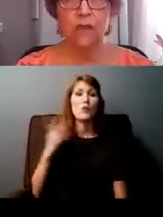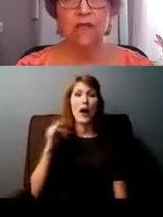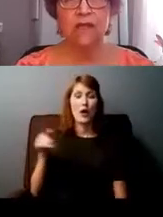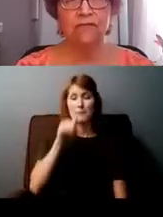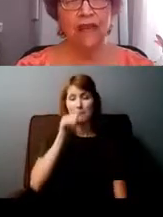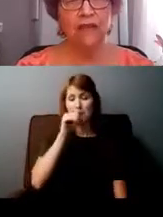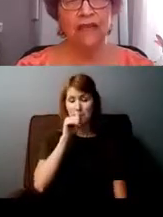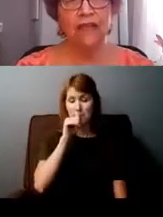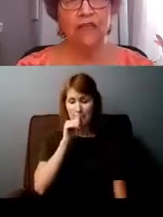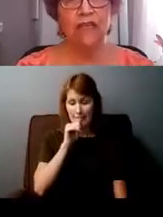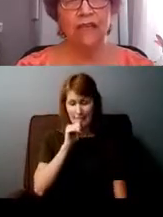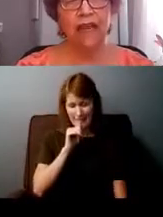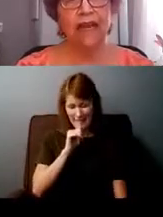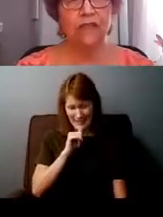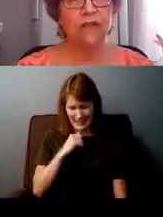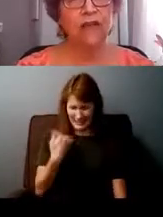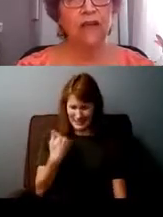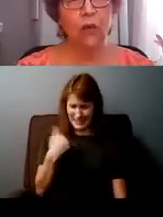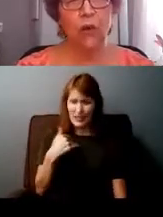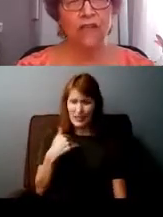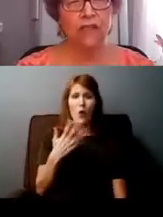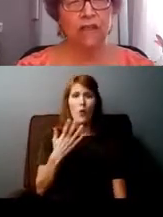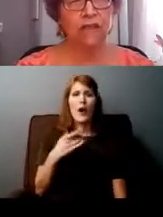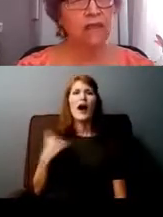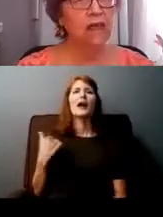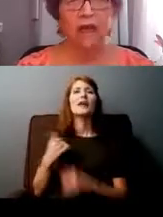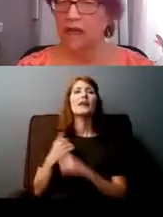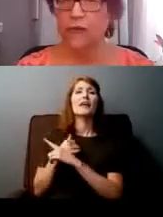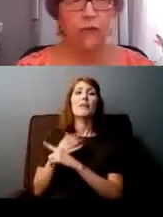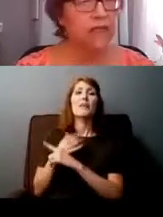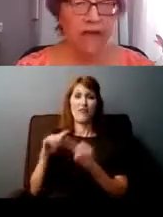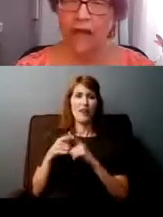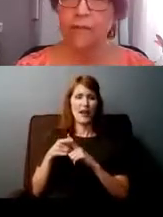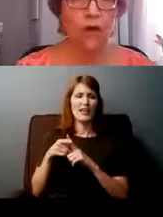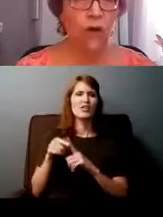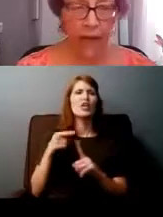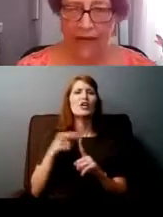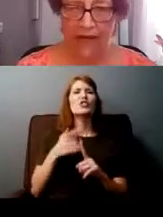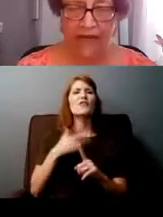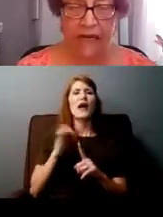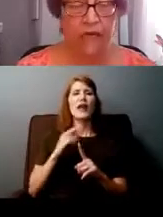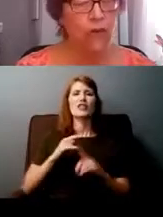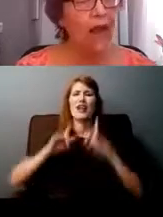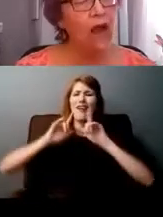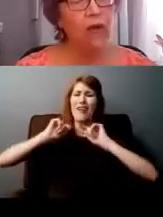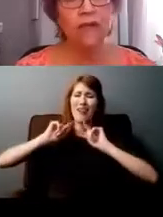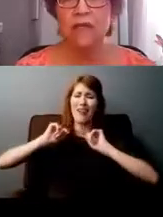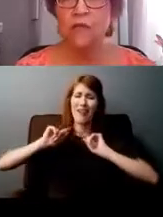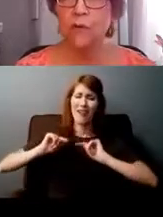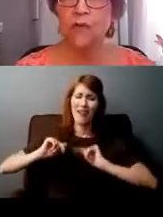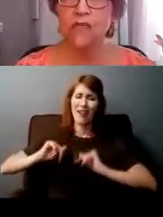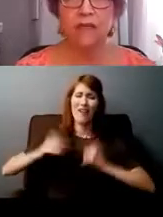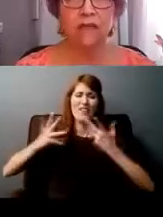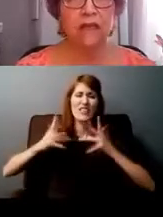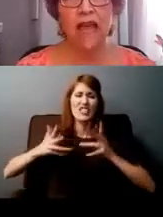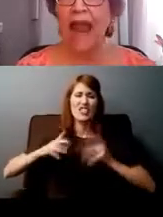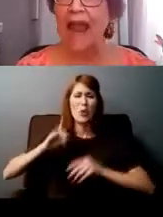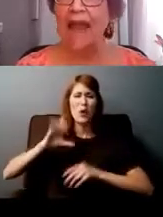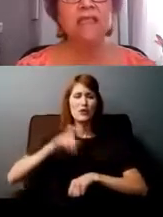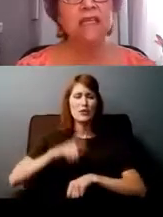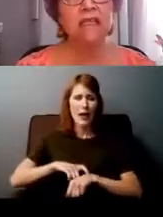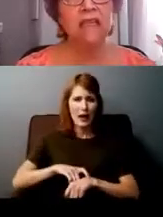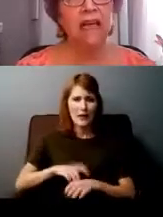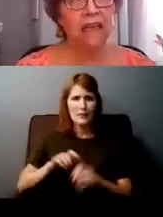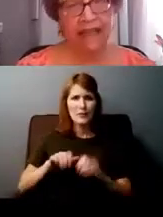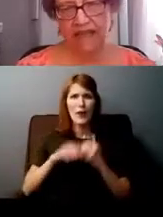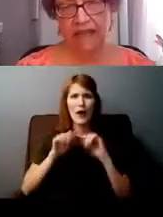was because it felt like she had answered that question 100 times already. So how could this person